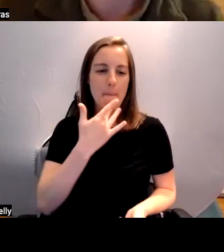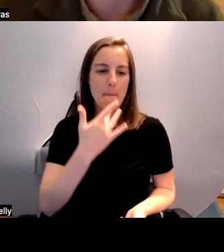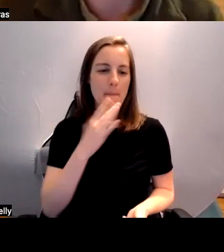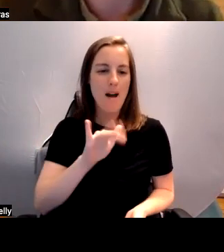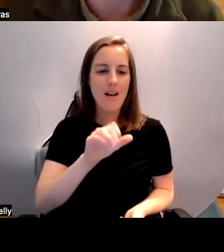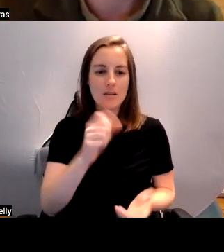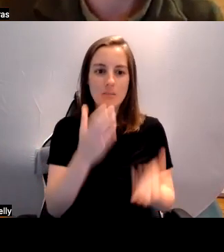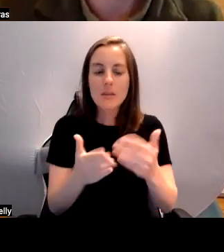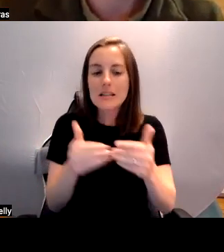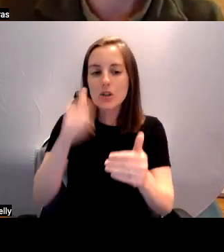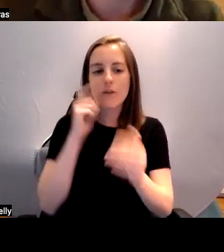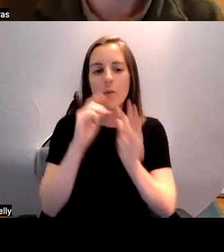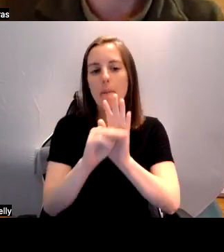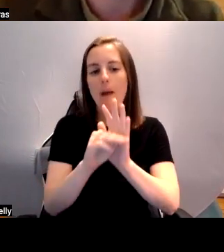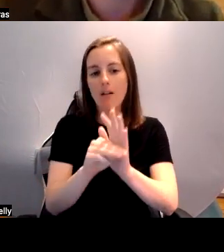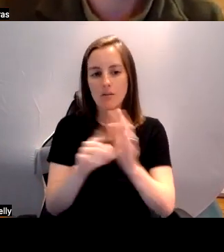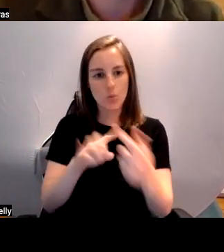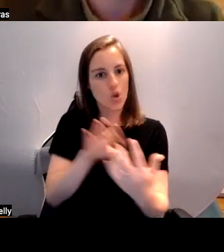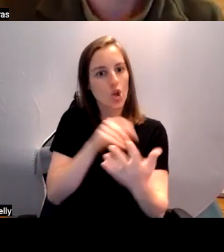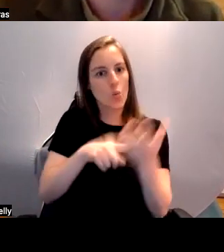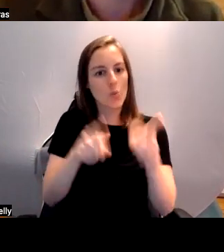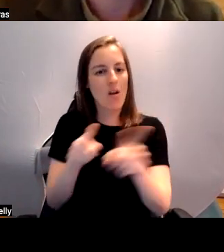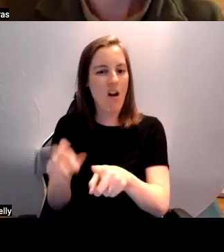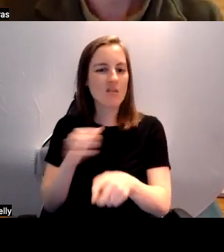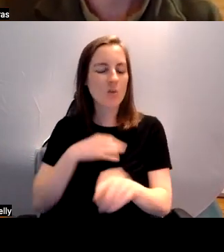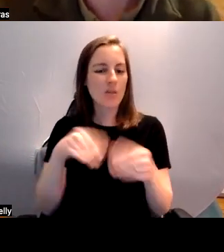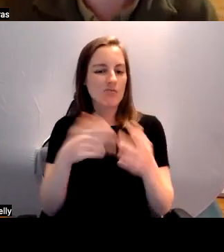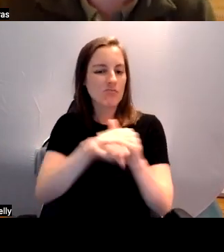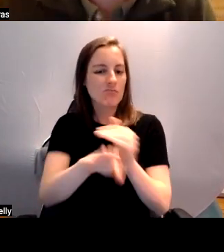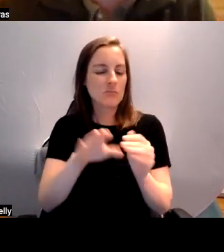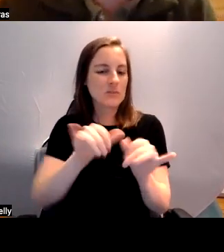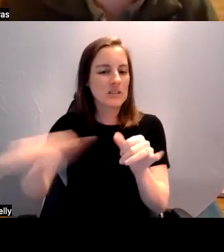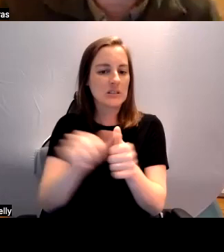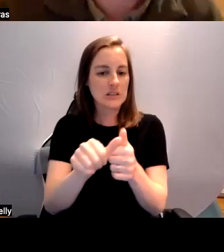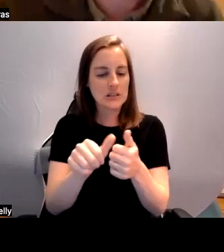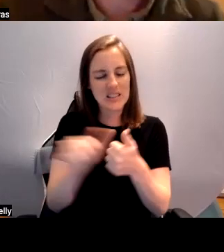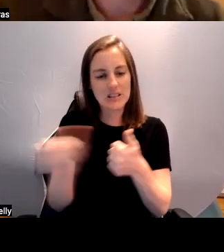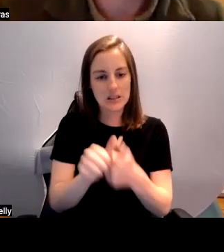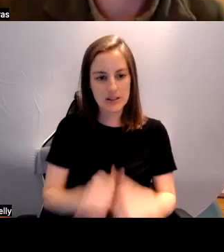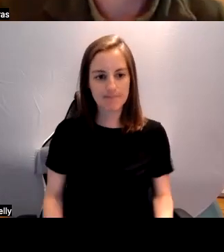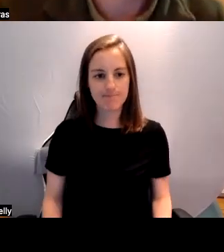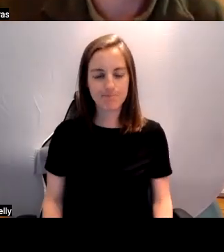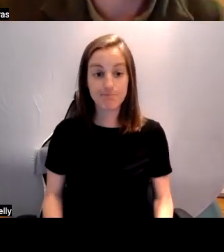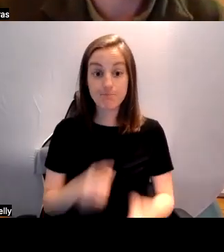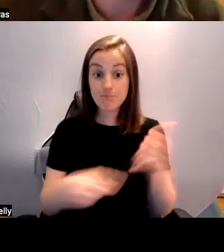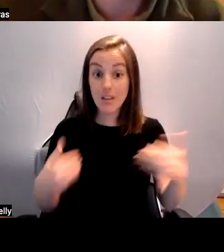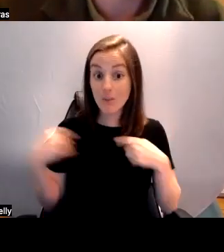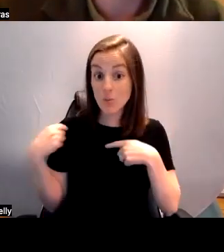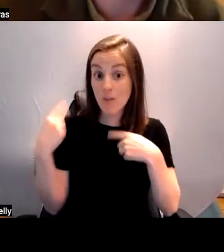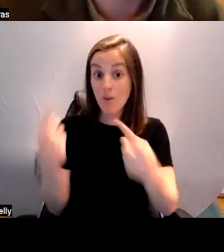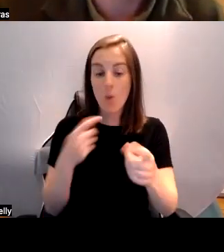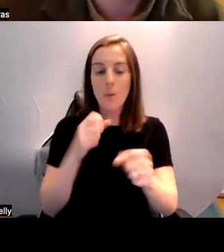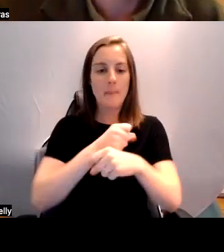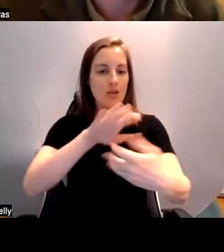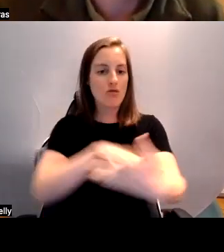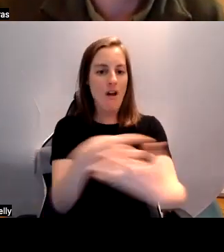what's going on. So just giving distances between all the atoms. So things we have so far is we made this graph that is a local graph, and